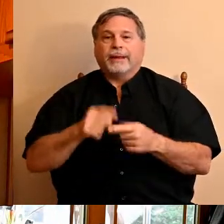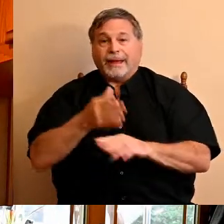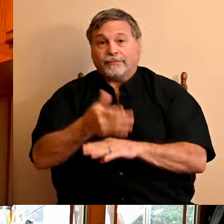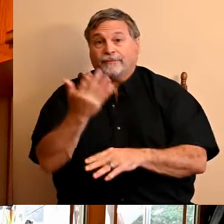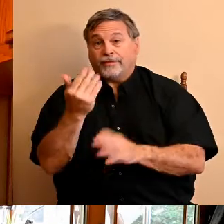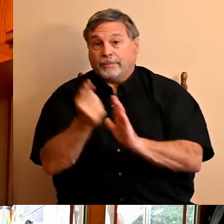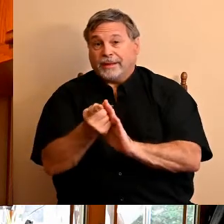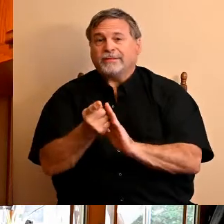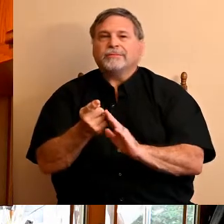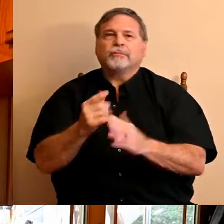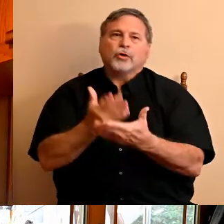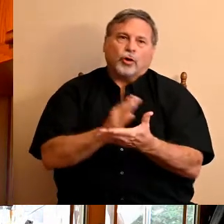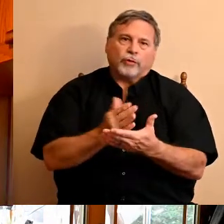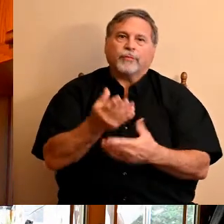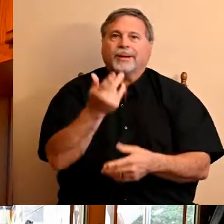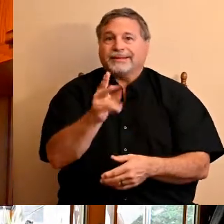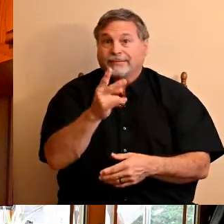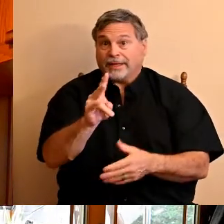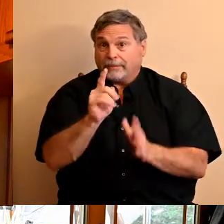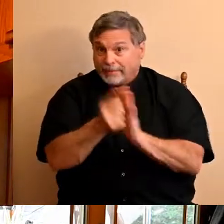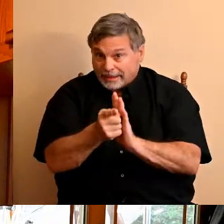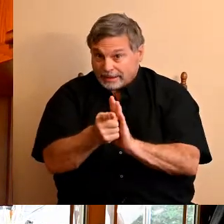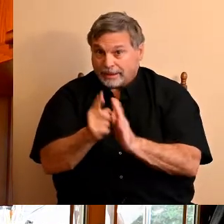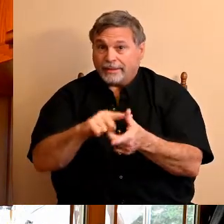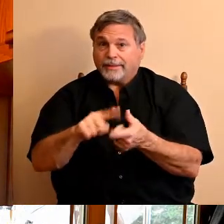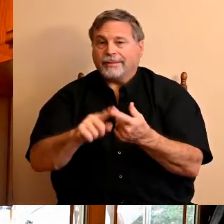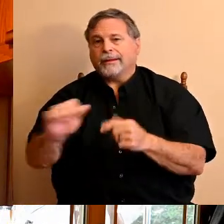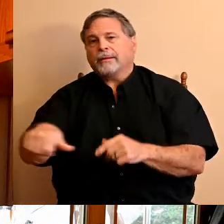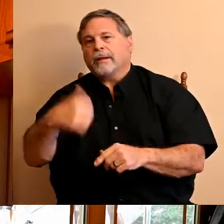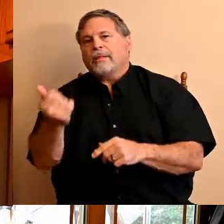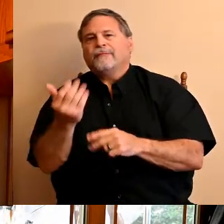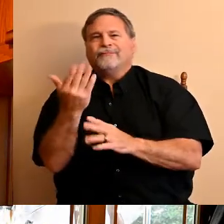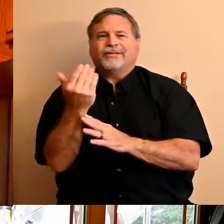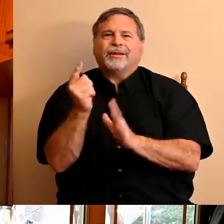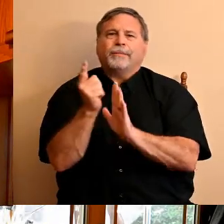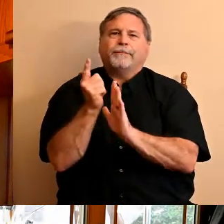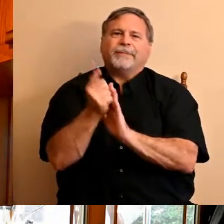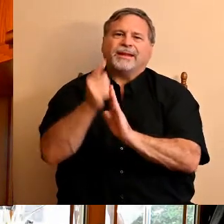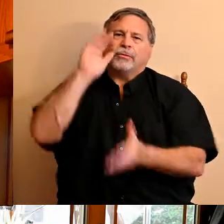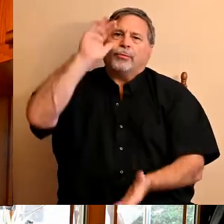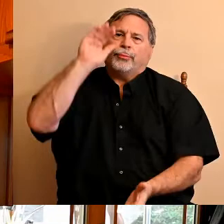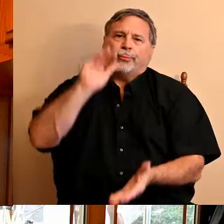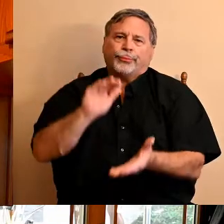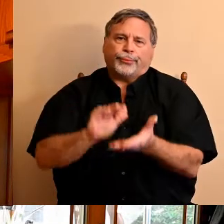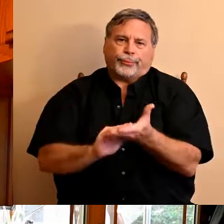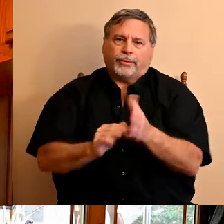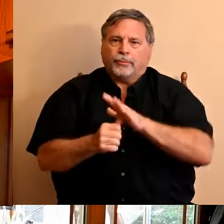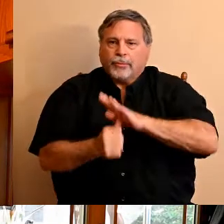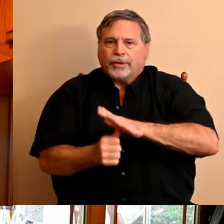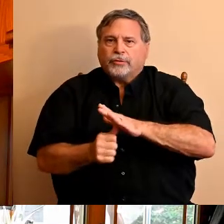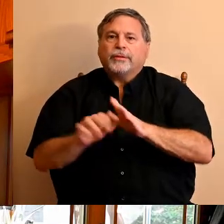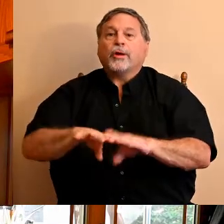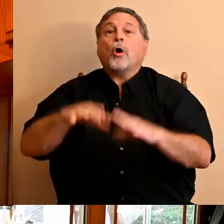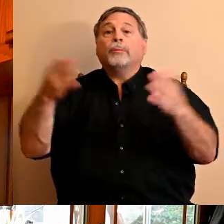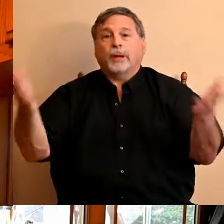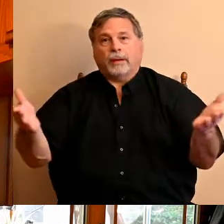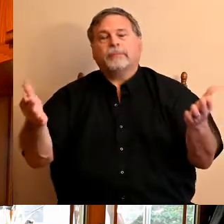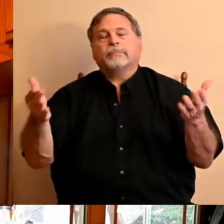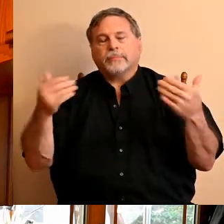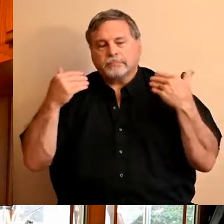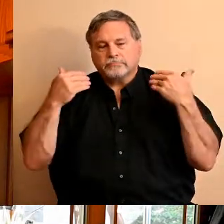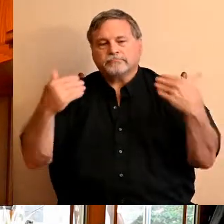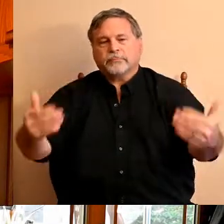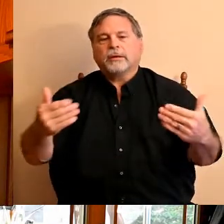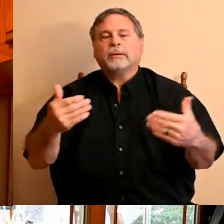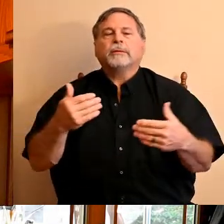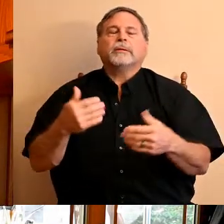17 minutes, and then it's going to take about another 15 minutes to come down from that pressure, so we can open it up and we can go ahead and be able to